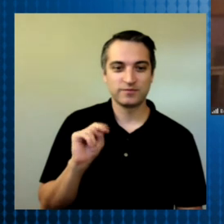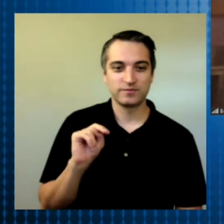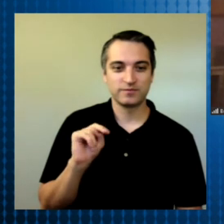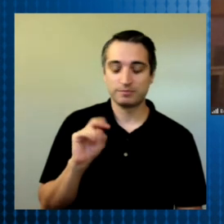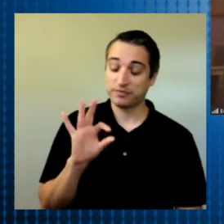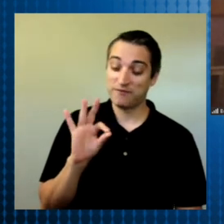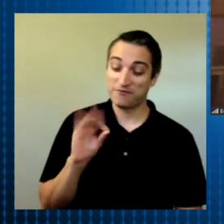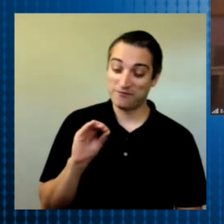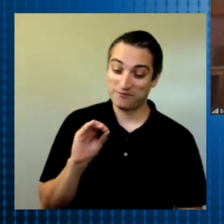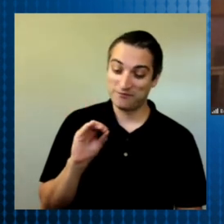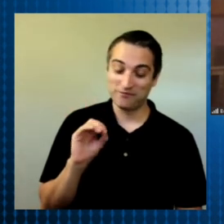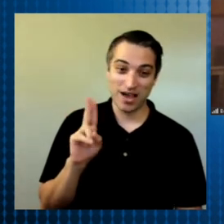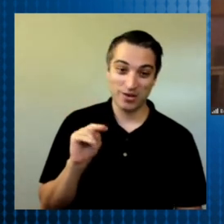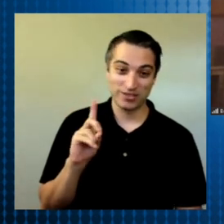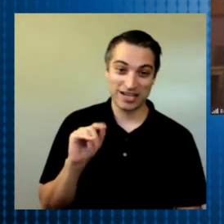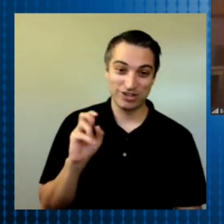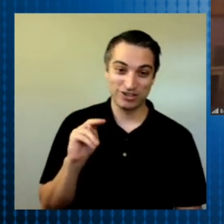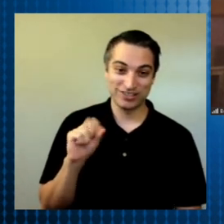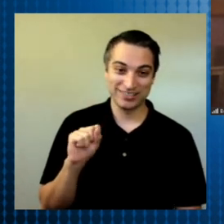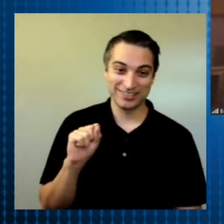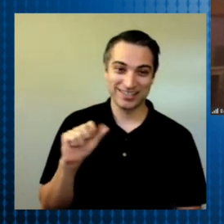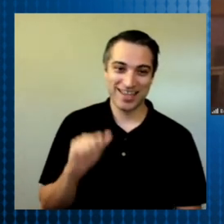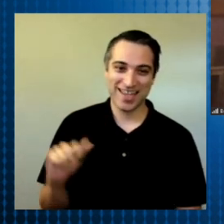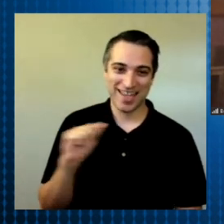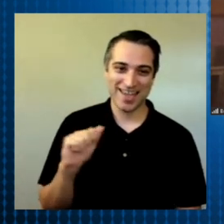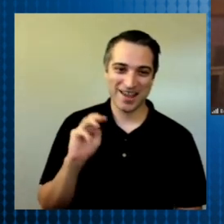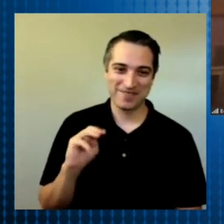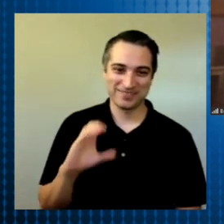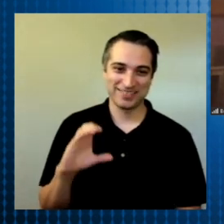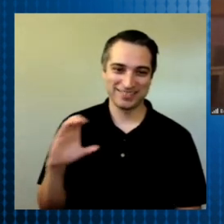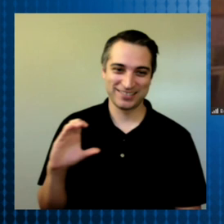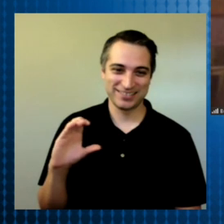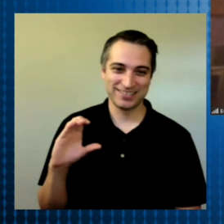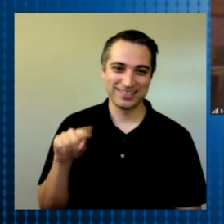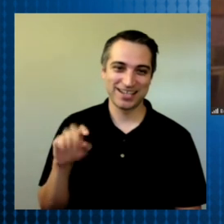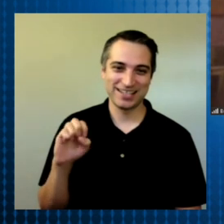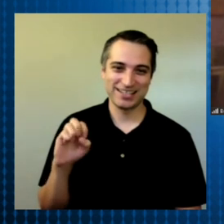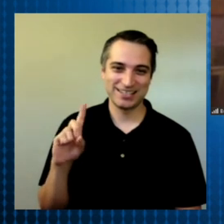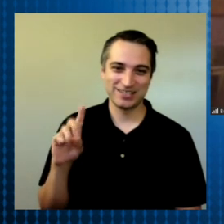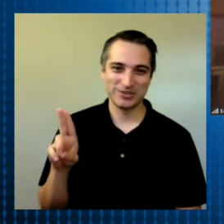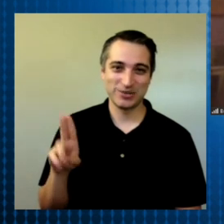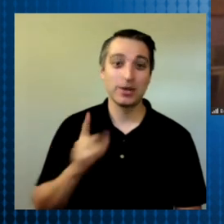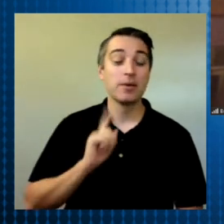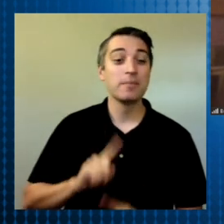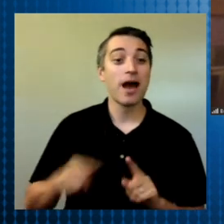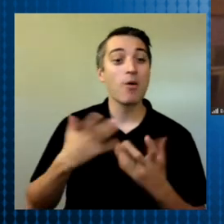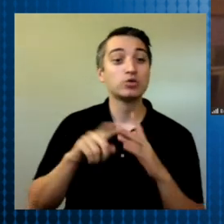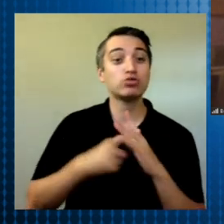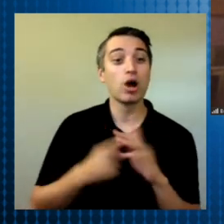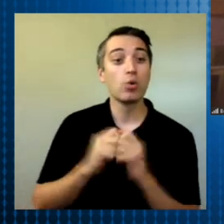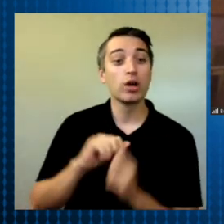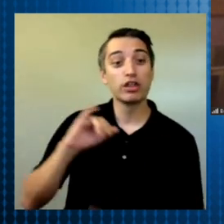foundation@mcc.edu. And we will start asking those questions now. But I want to start with Jalen, since you're sitting right here with